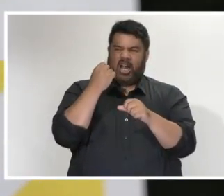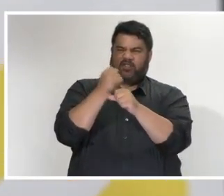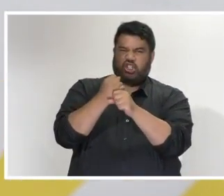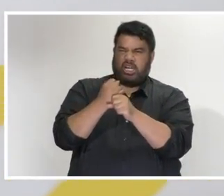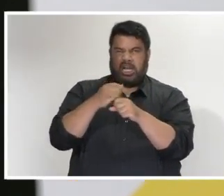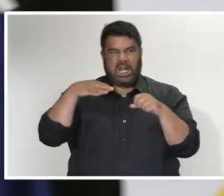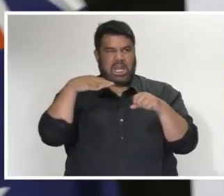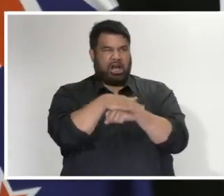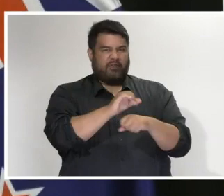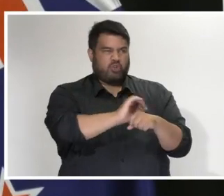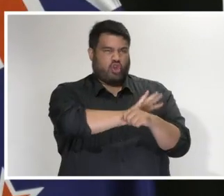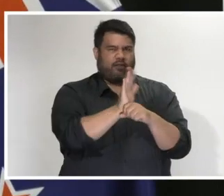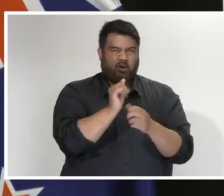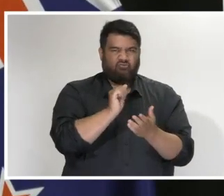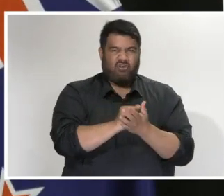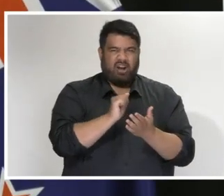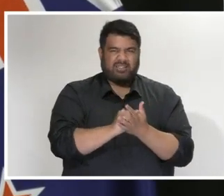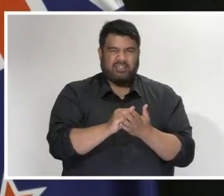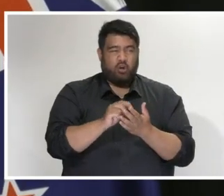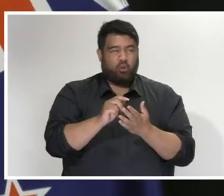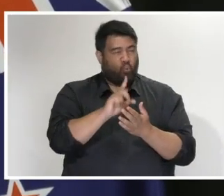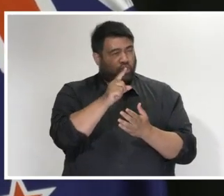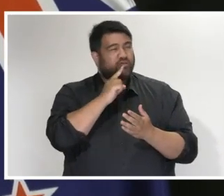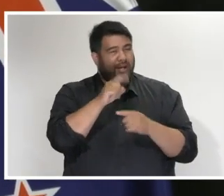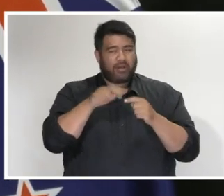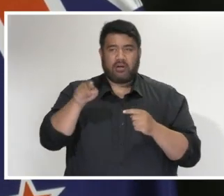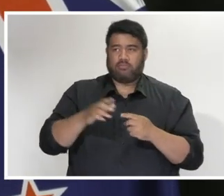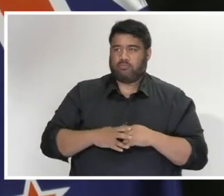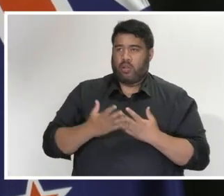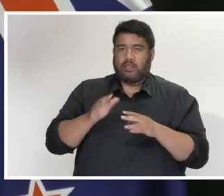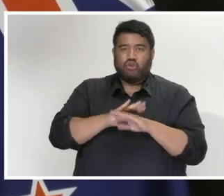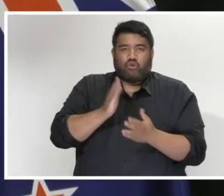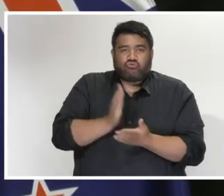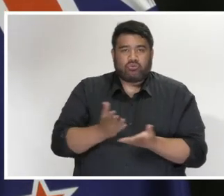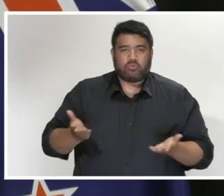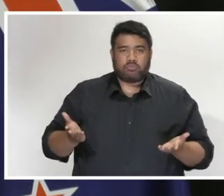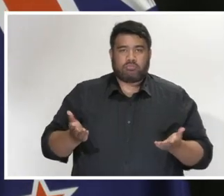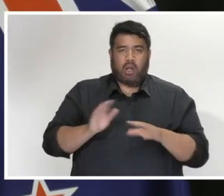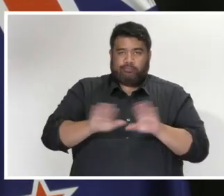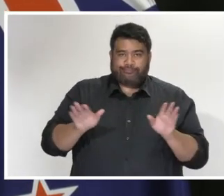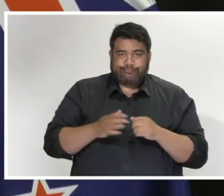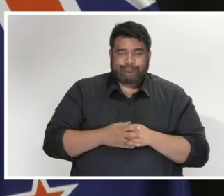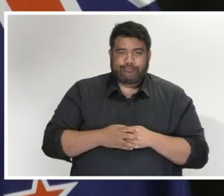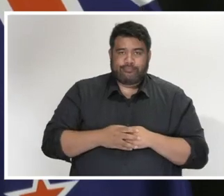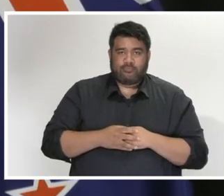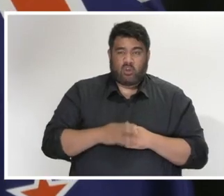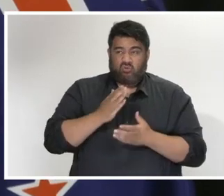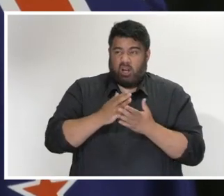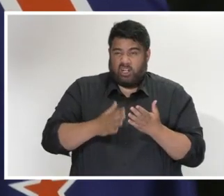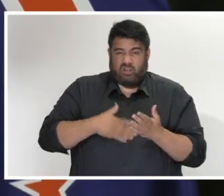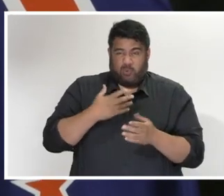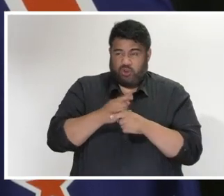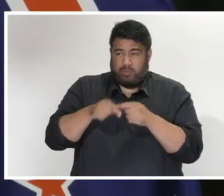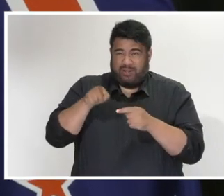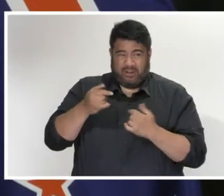And it's I can't state it clearly enough. And I almost hesitate to even speak to it on this